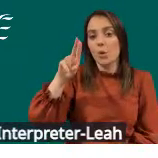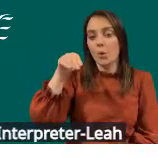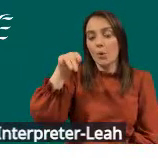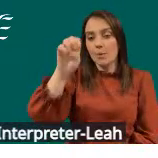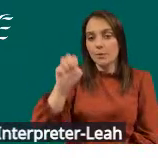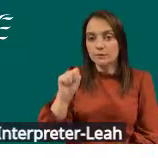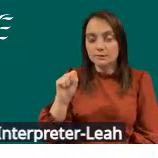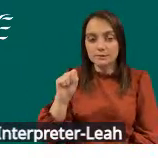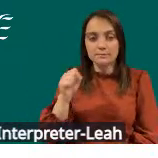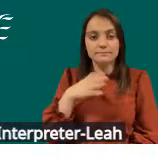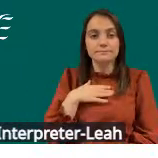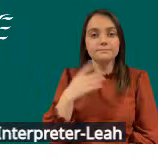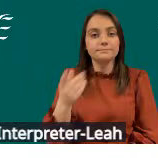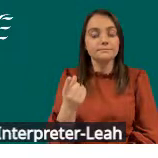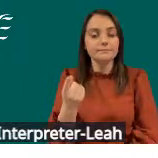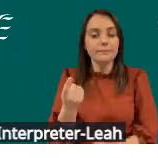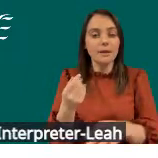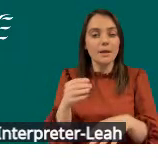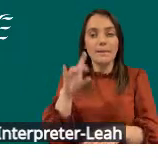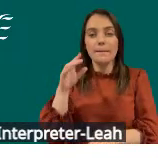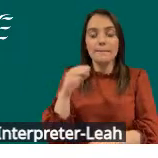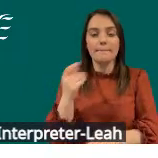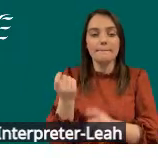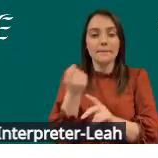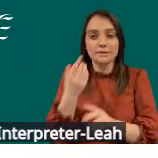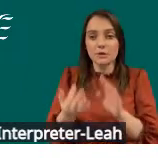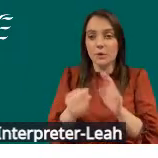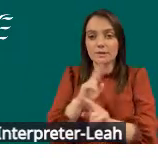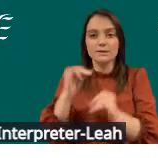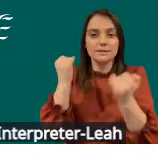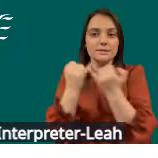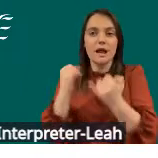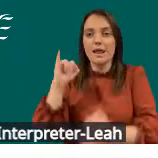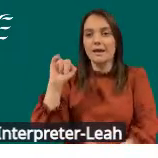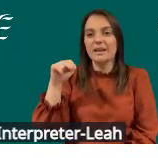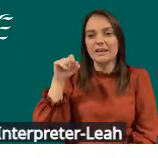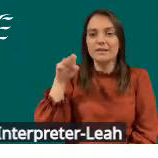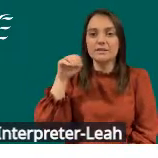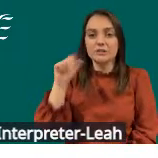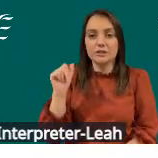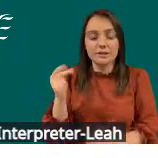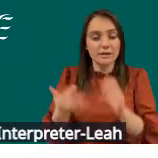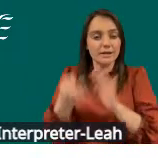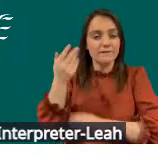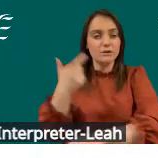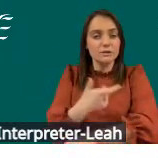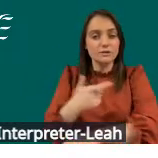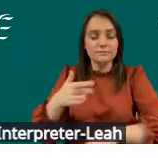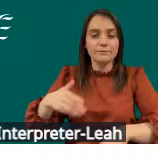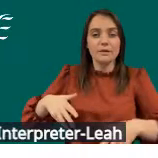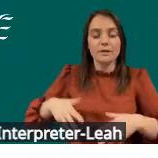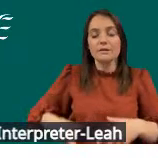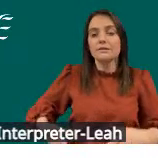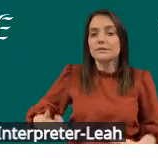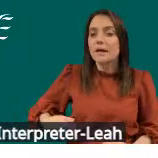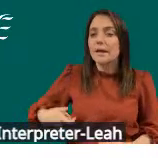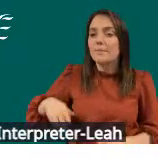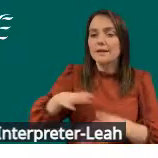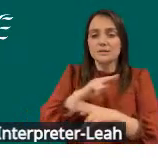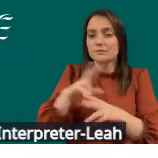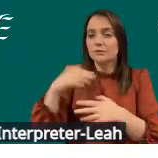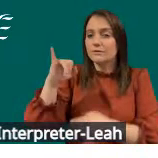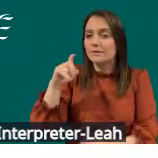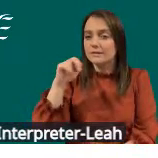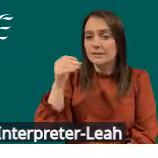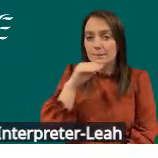It's a discretionary medication, so it's not like insulin. If you don't get it, if you're diabetic and you don't get your insulin, you're going to die. It's a discretionary medication, but it's a medication that can